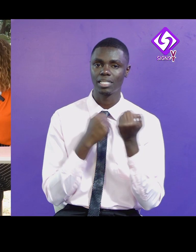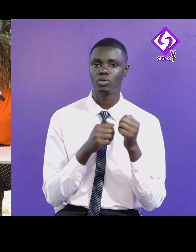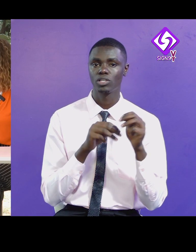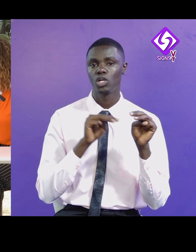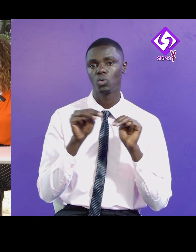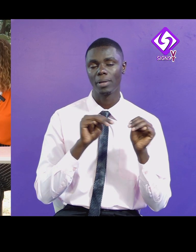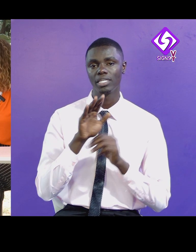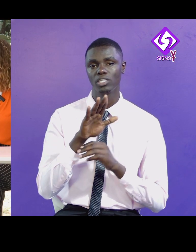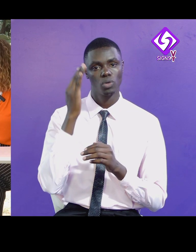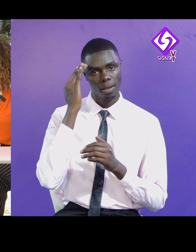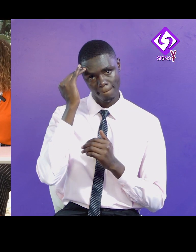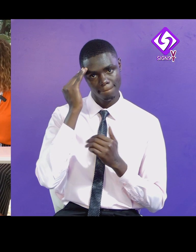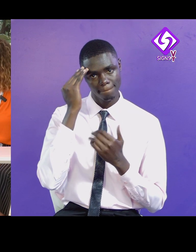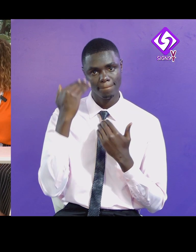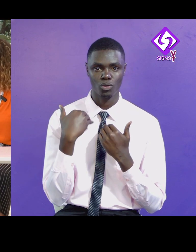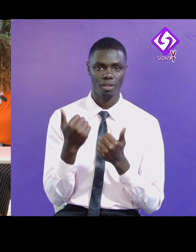manage your mental health.